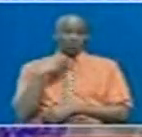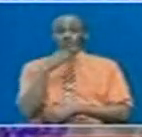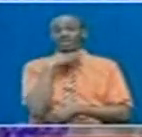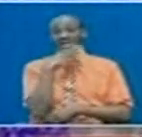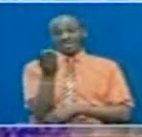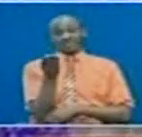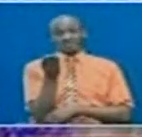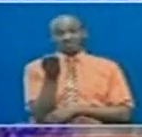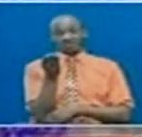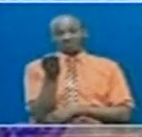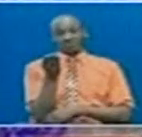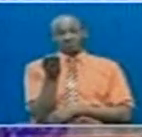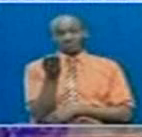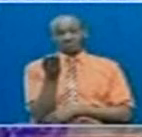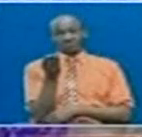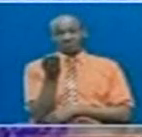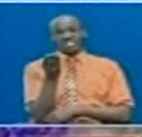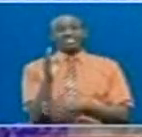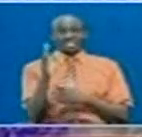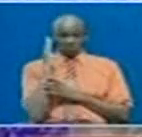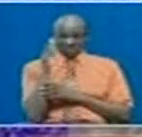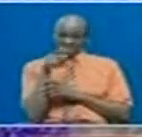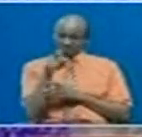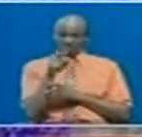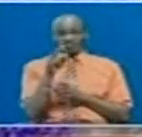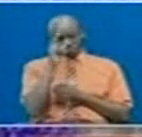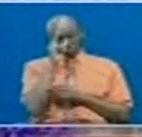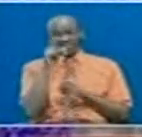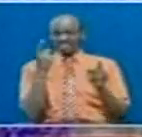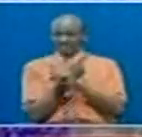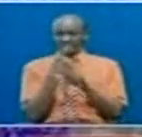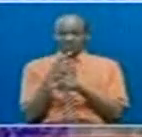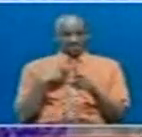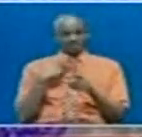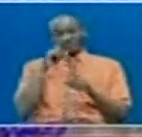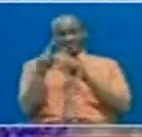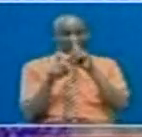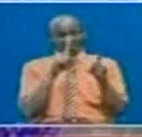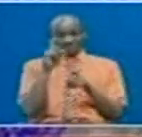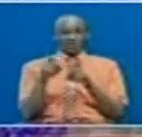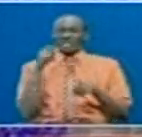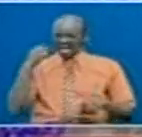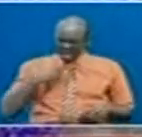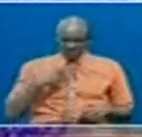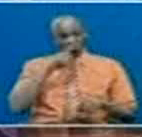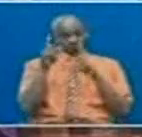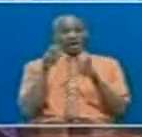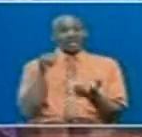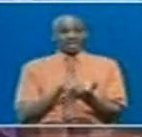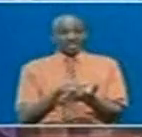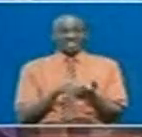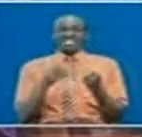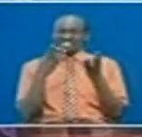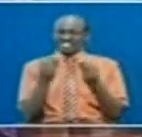lost. Our security forces, as the president said, we have to do better. We have to do better. Mm-hmm. That's